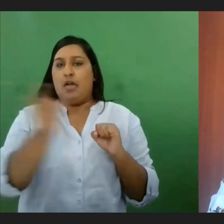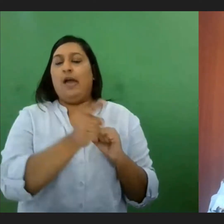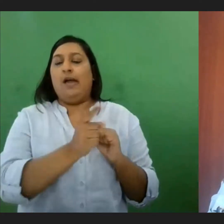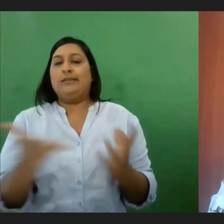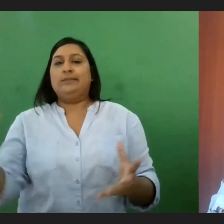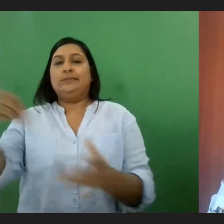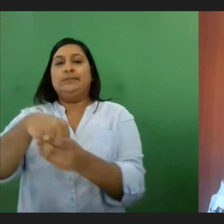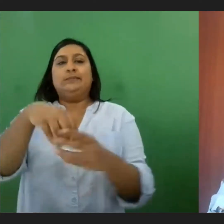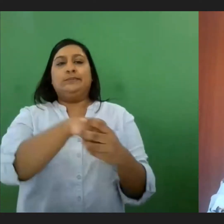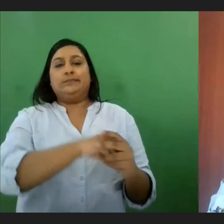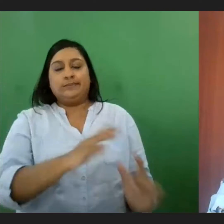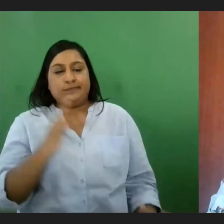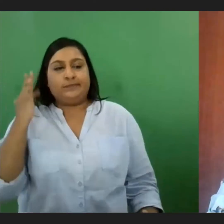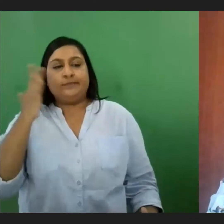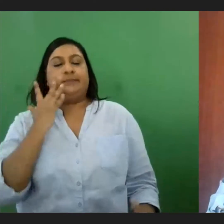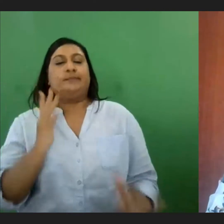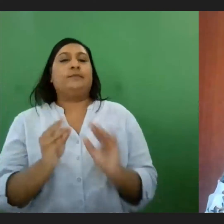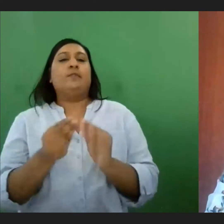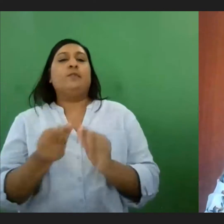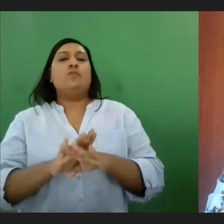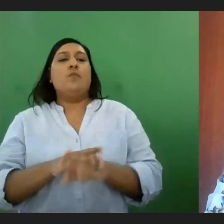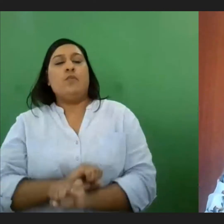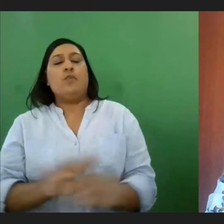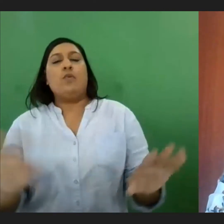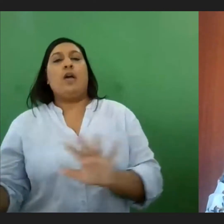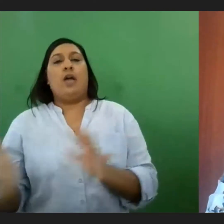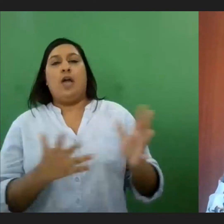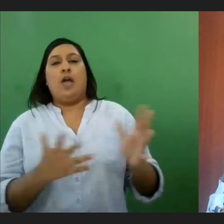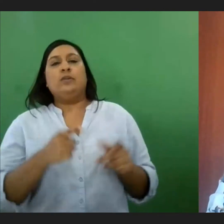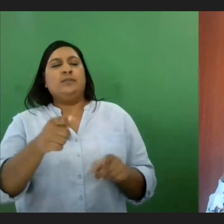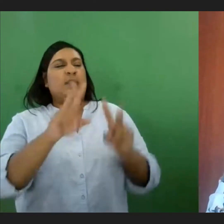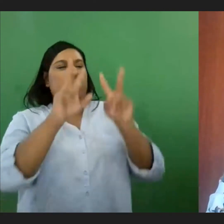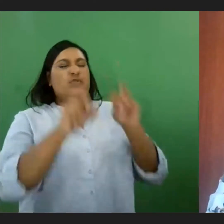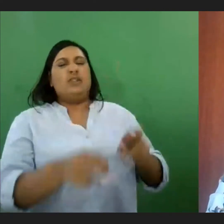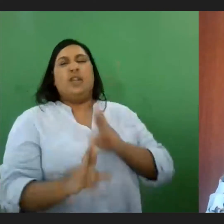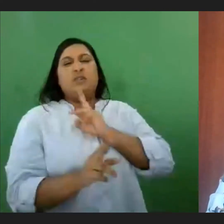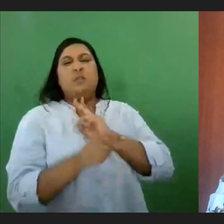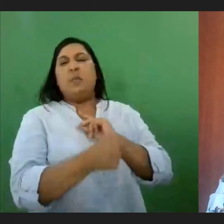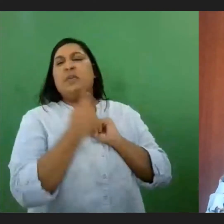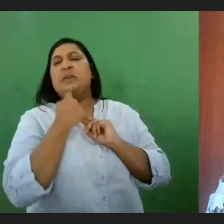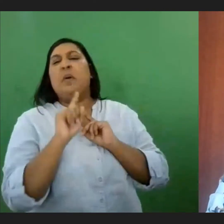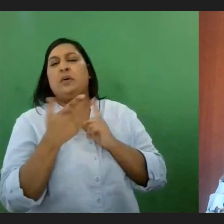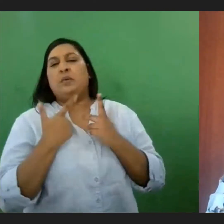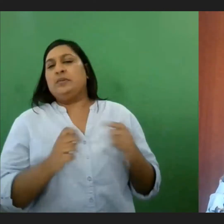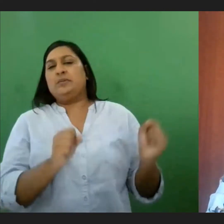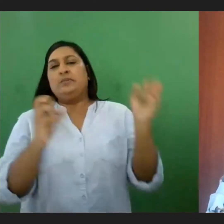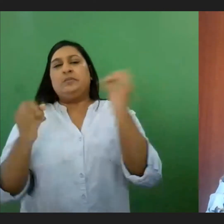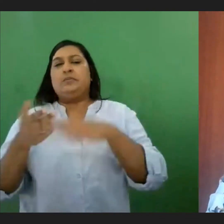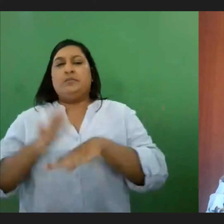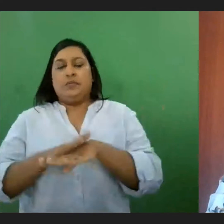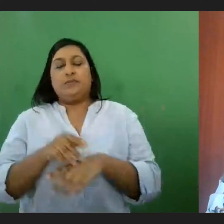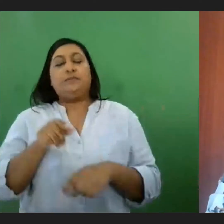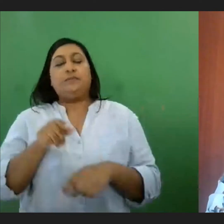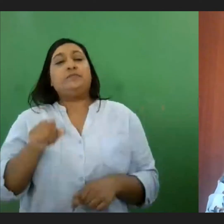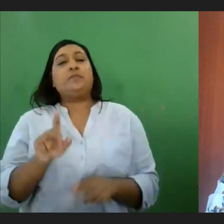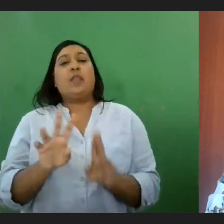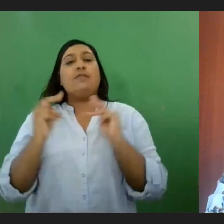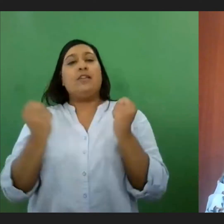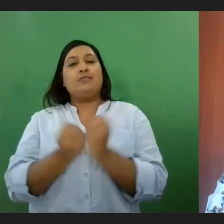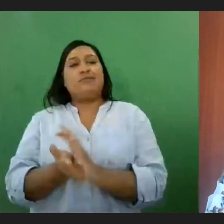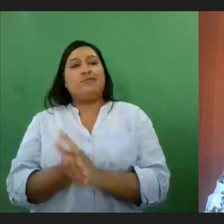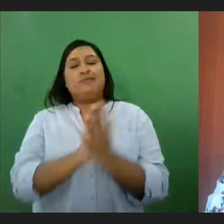of the recommendations of the research report. During national disasters